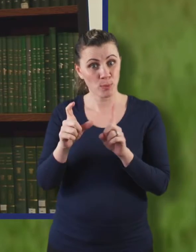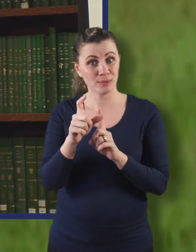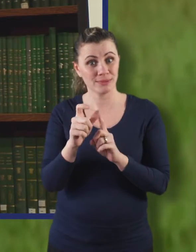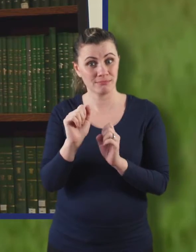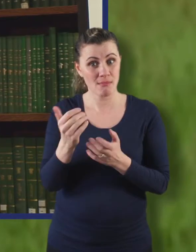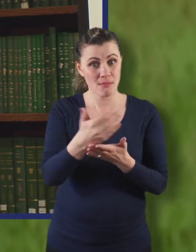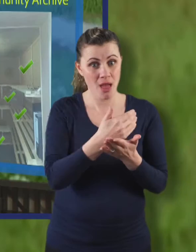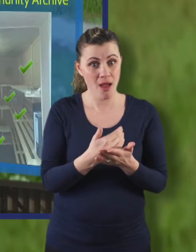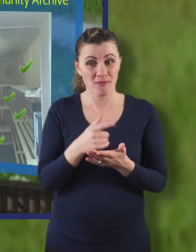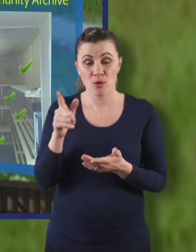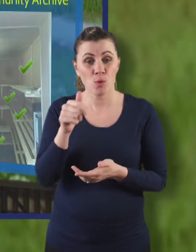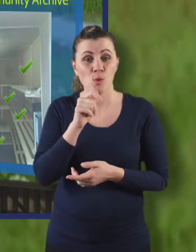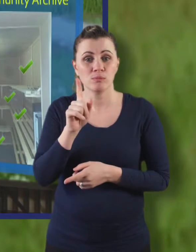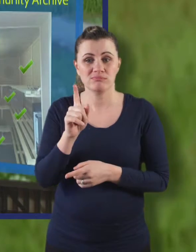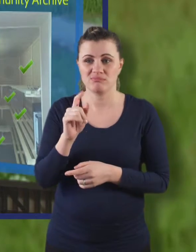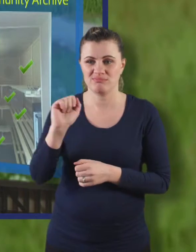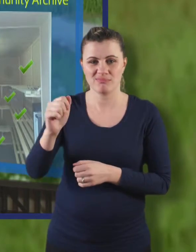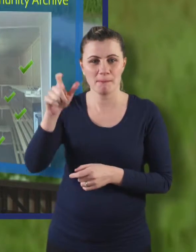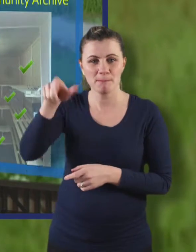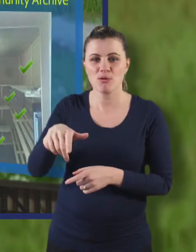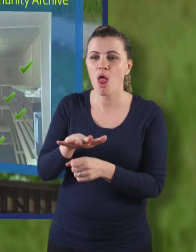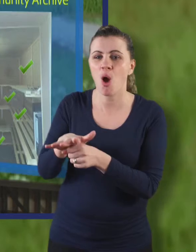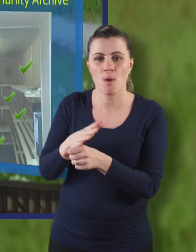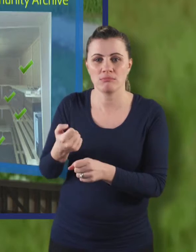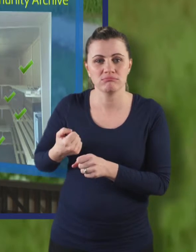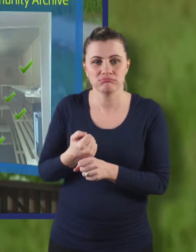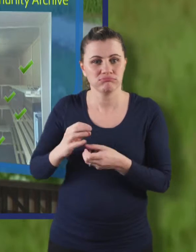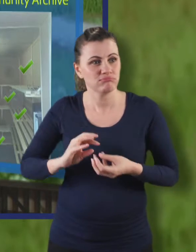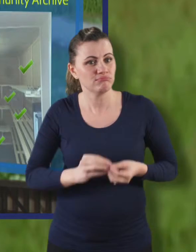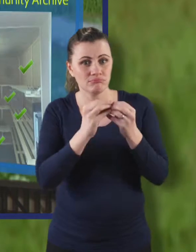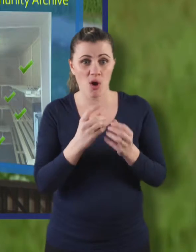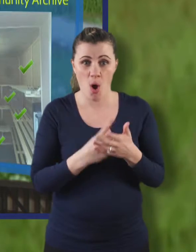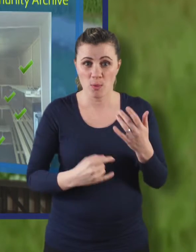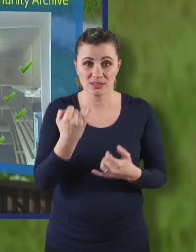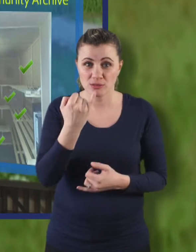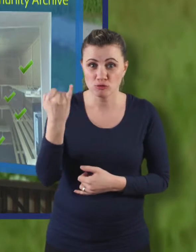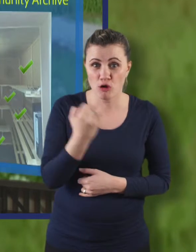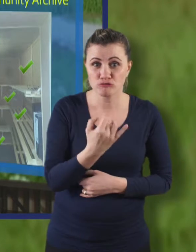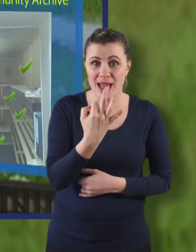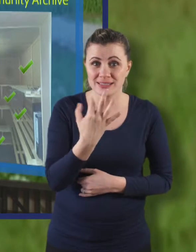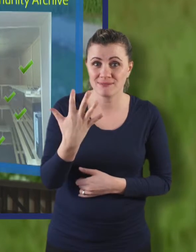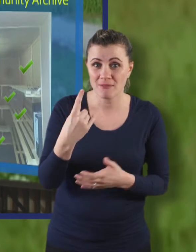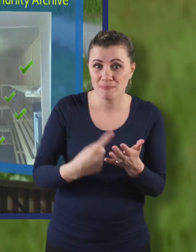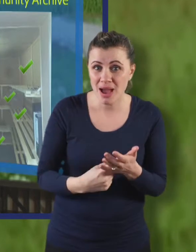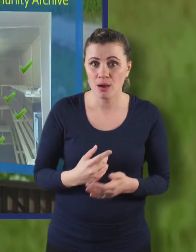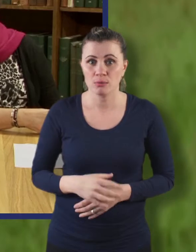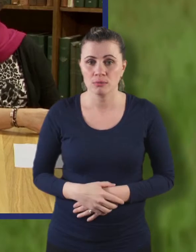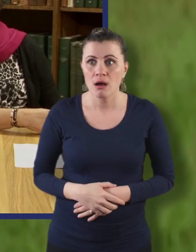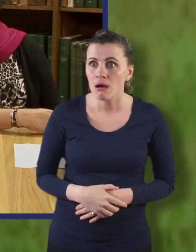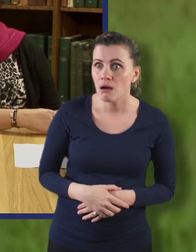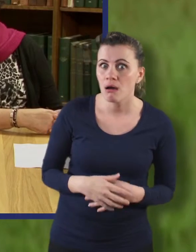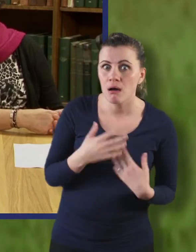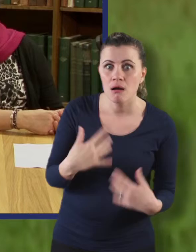you. So this community archive, they used local labour, and it cost them just